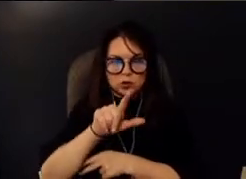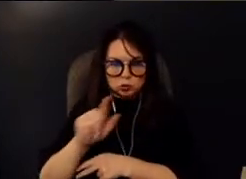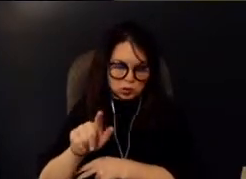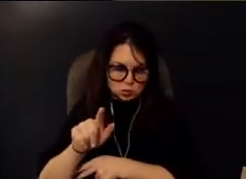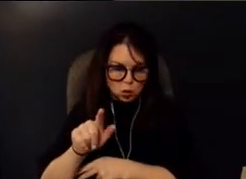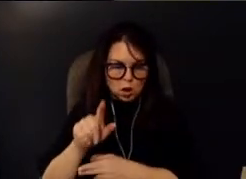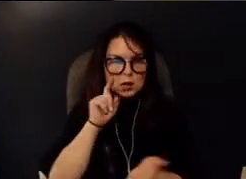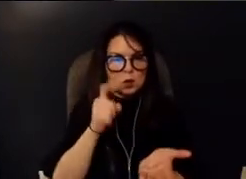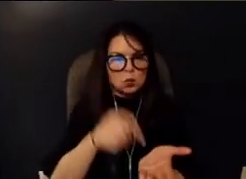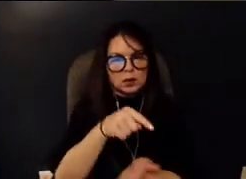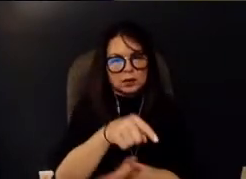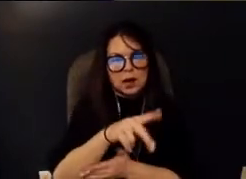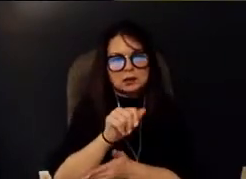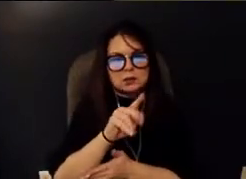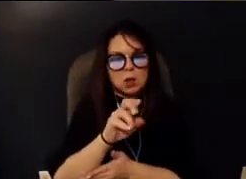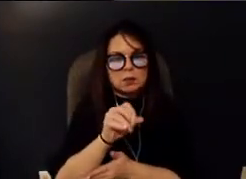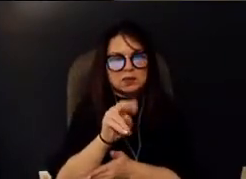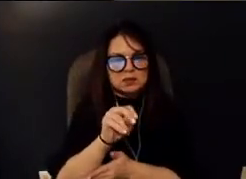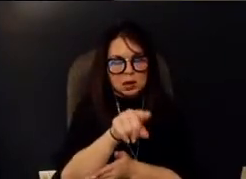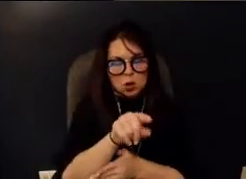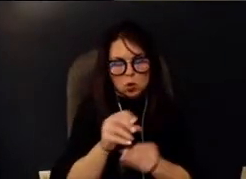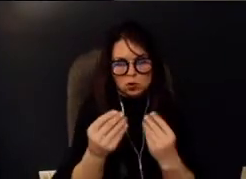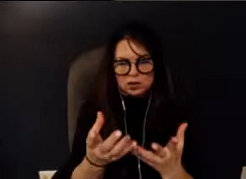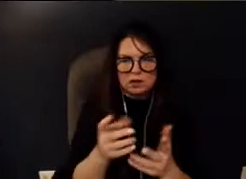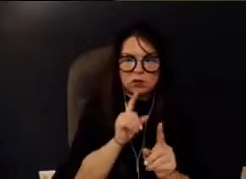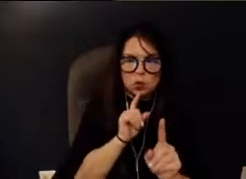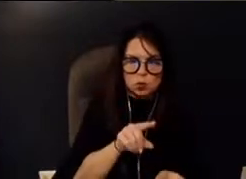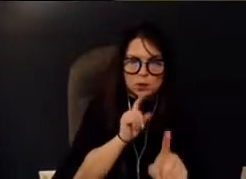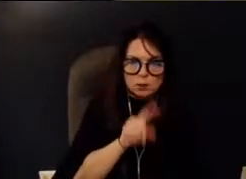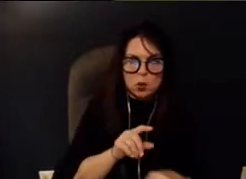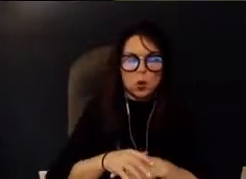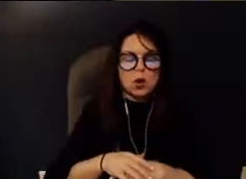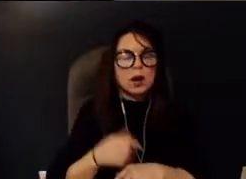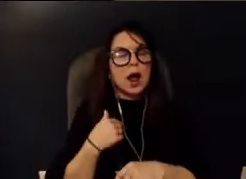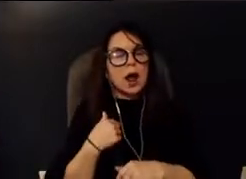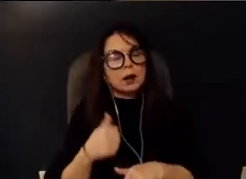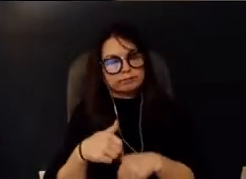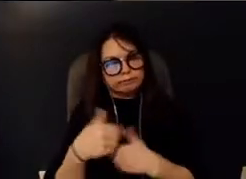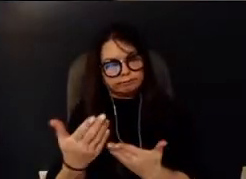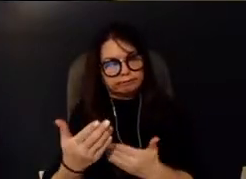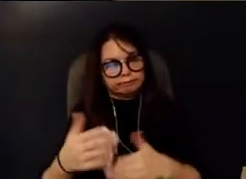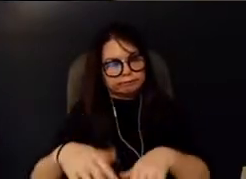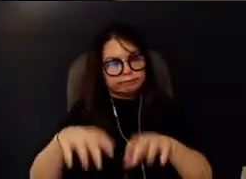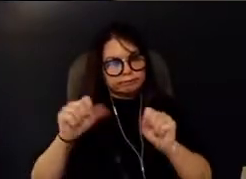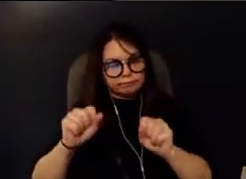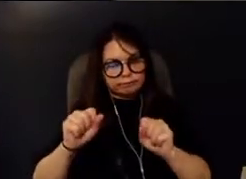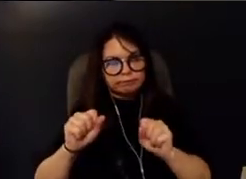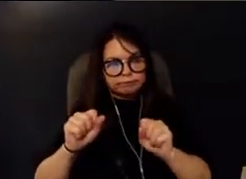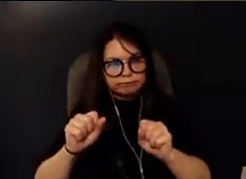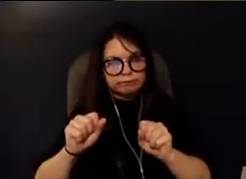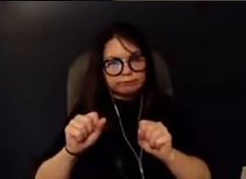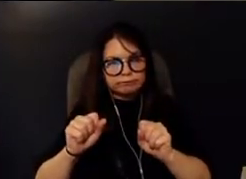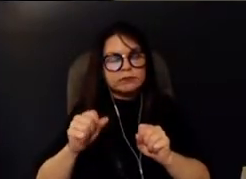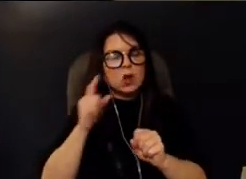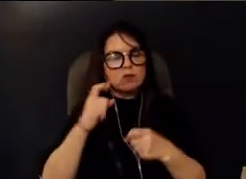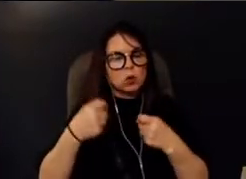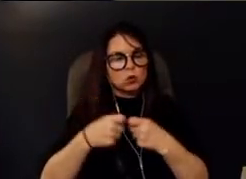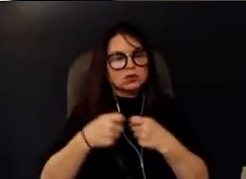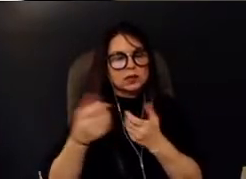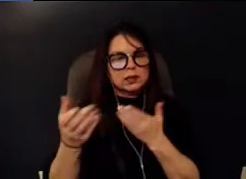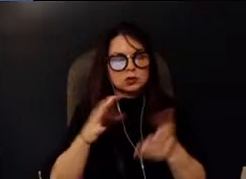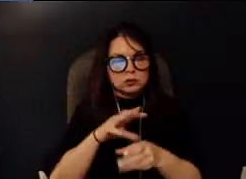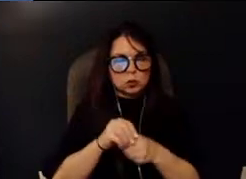report. Madam President, I move adoption of a resolution setting rates for municipal utility services, including water,